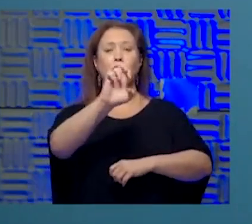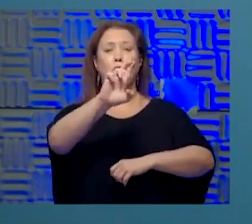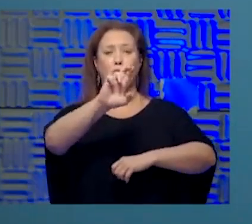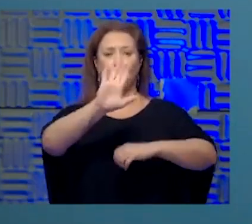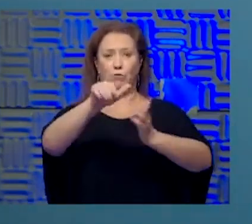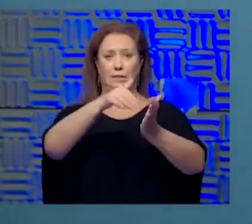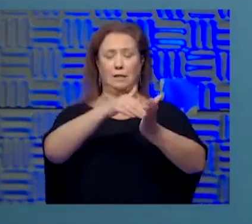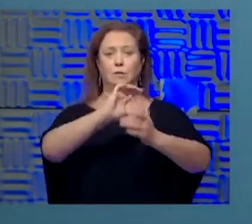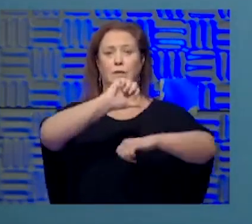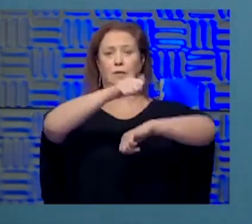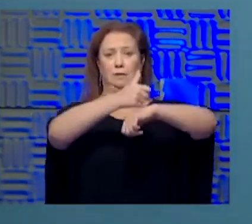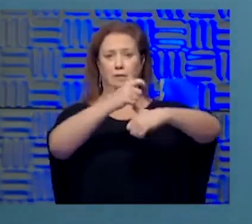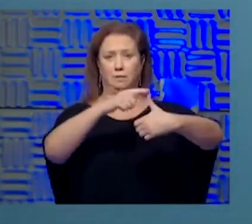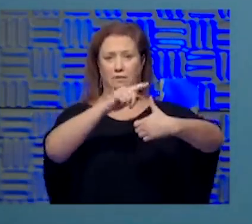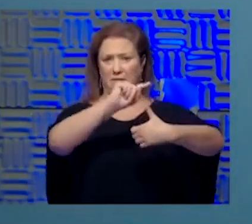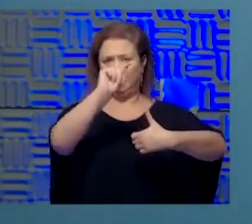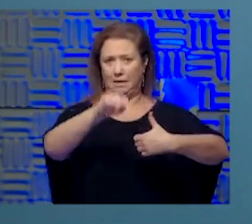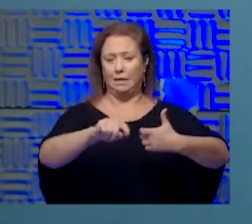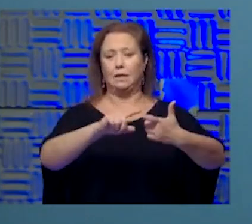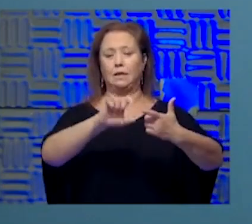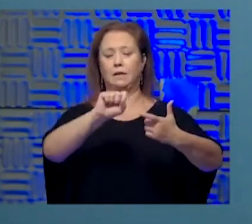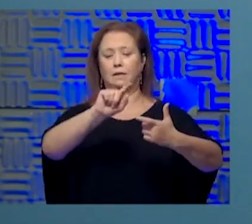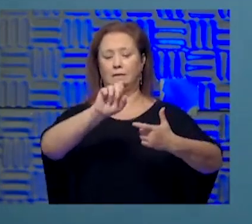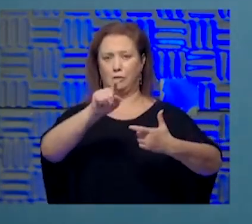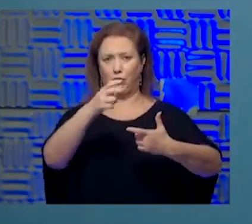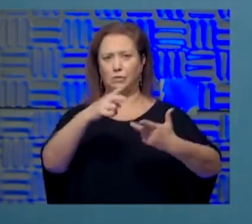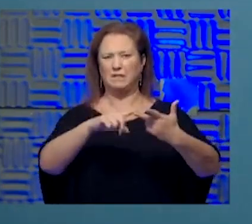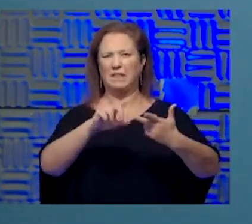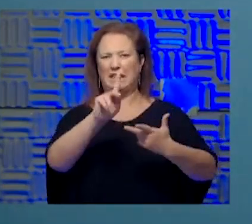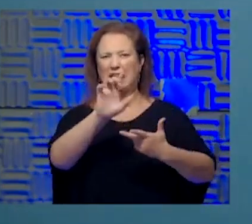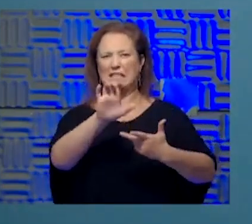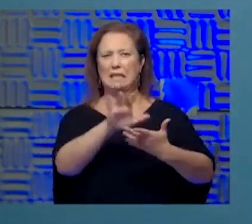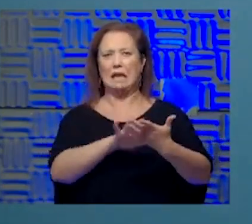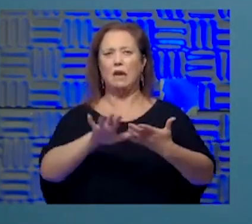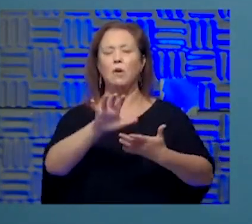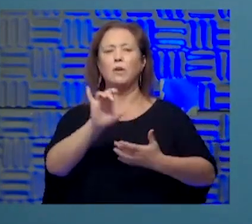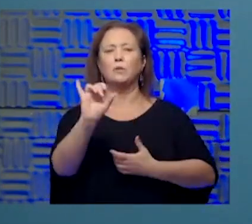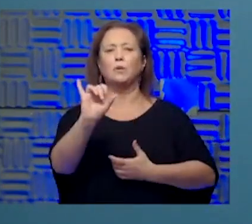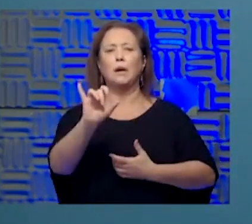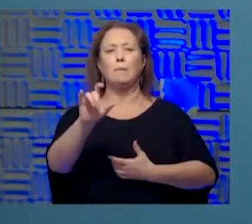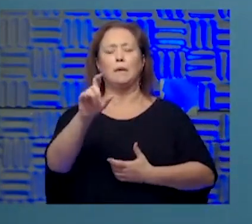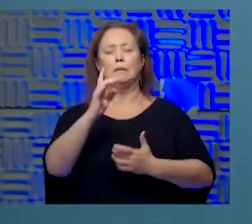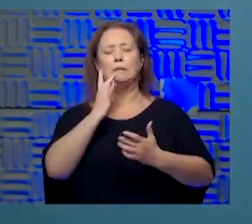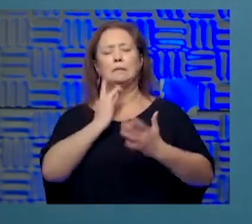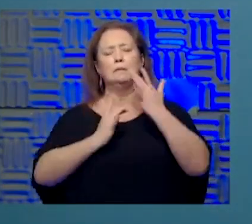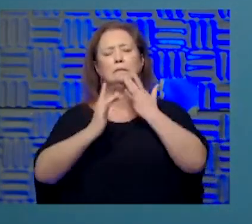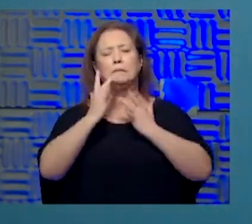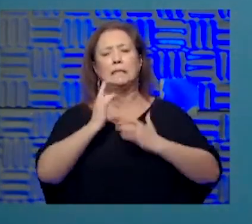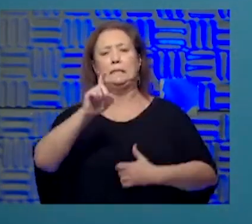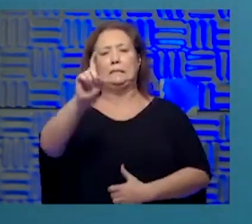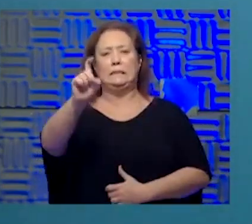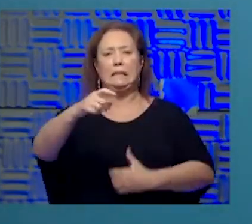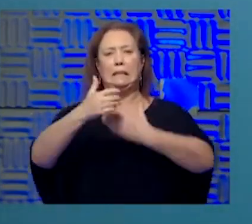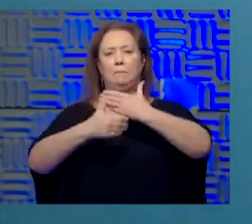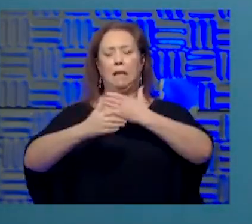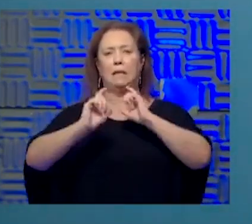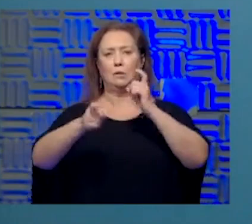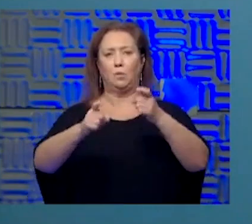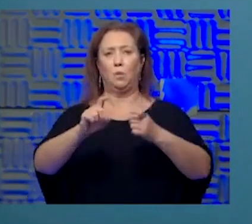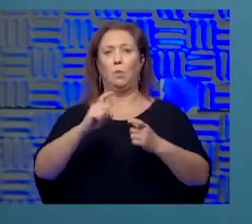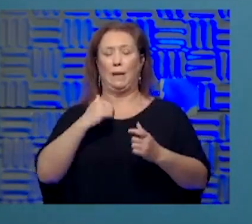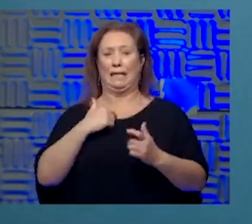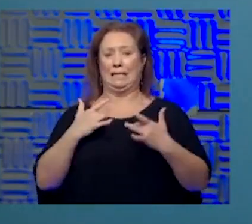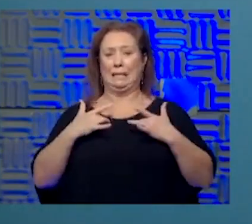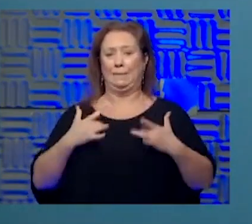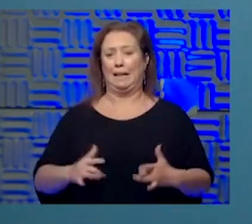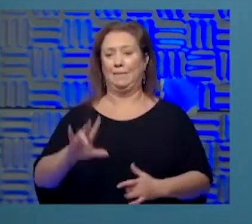which includes Topeka and St. Joe, not just Kansas City. But the need is dire. We usually like to have a 7-day